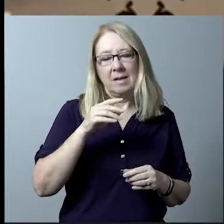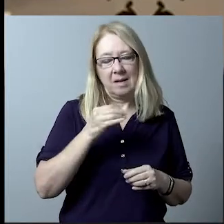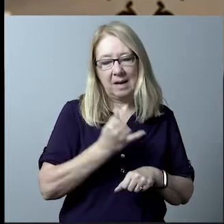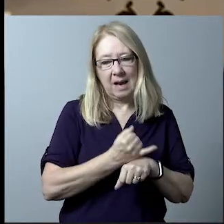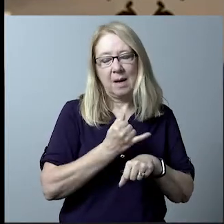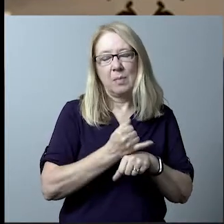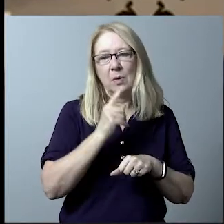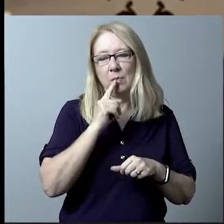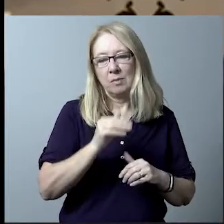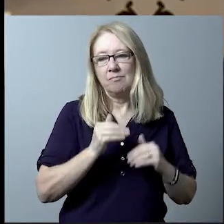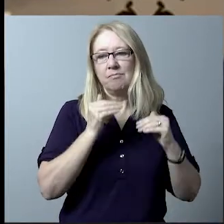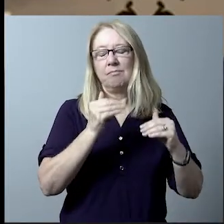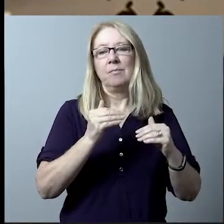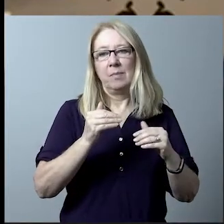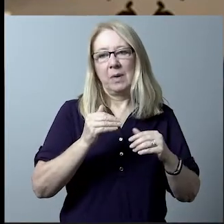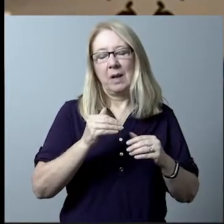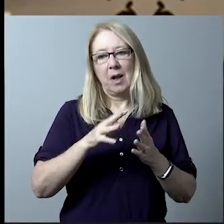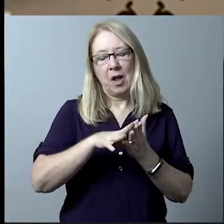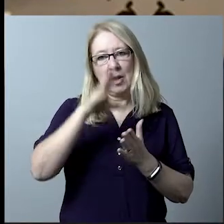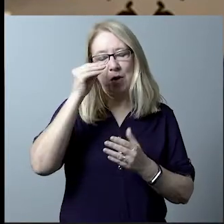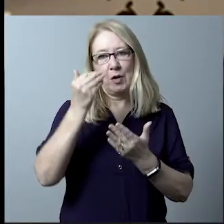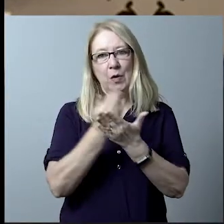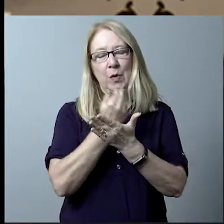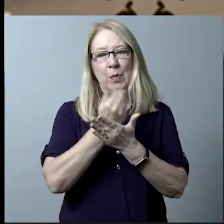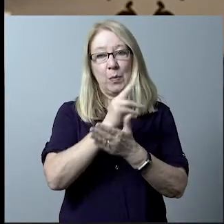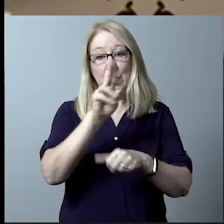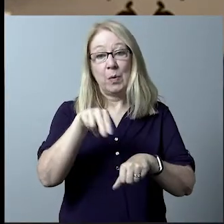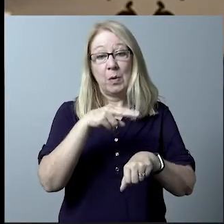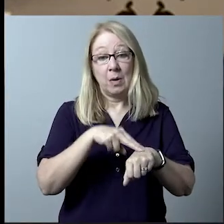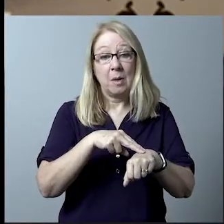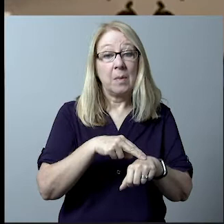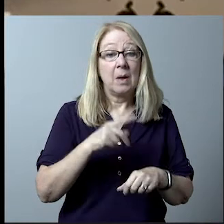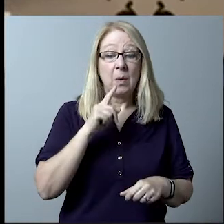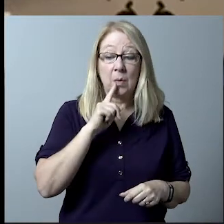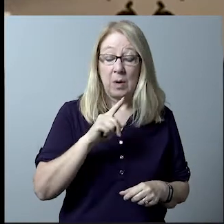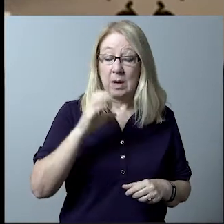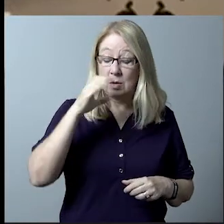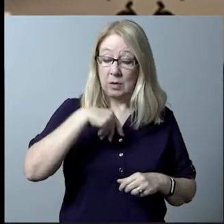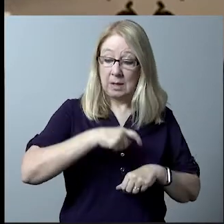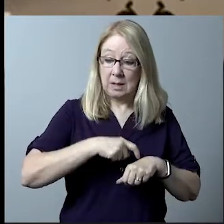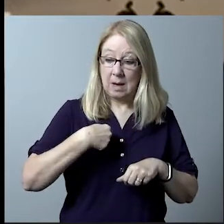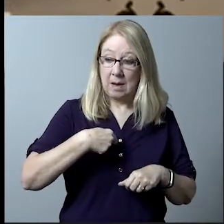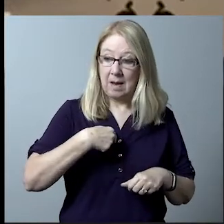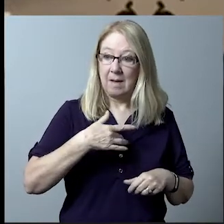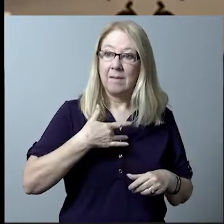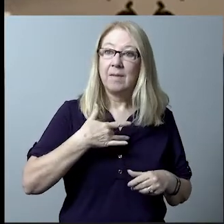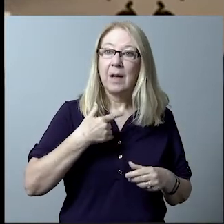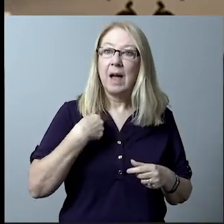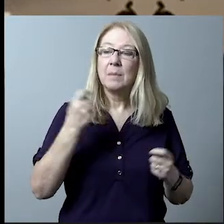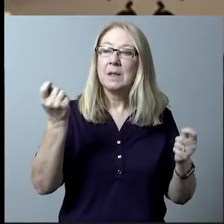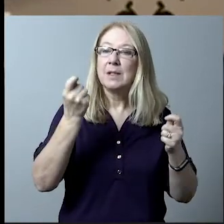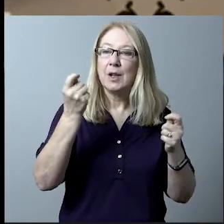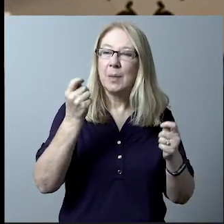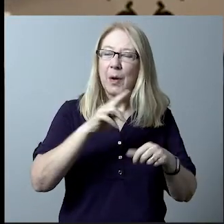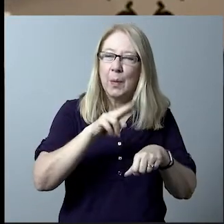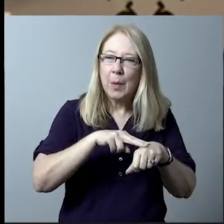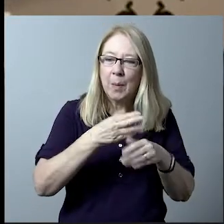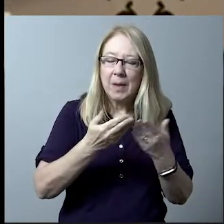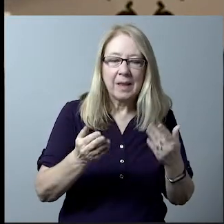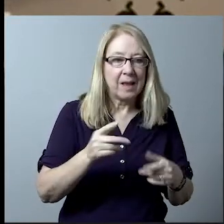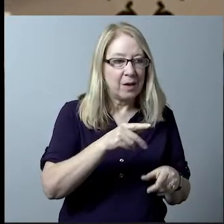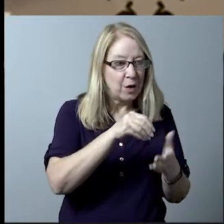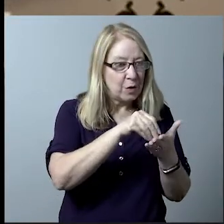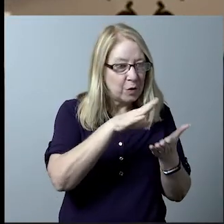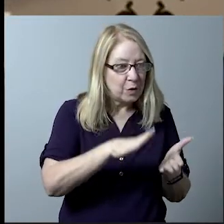challenges presented by the new normal. In extraordinary times, I find myself celebrating ordinary things.